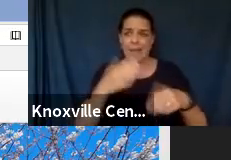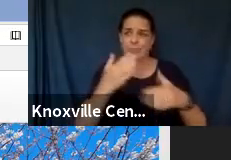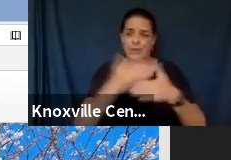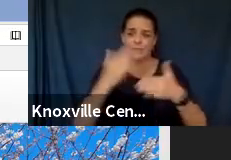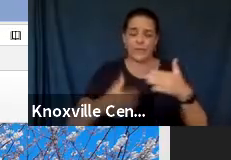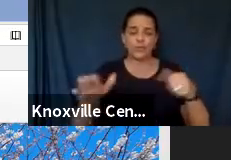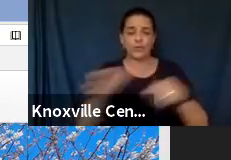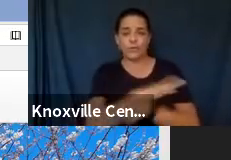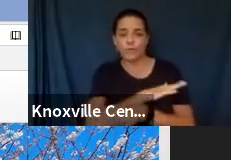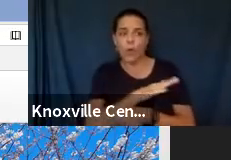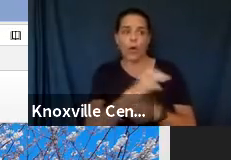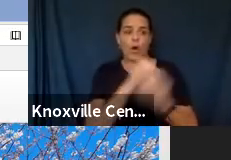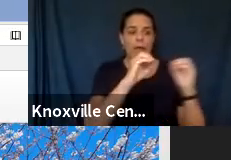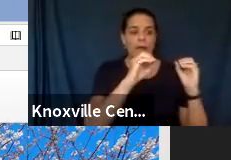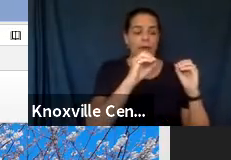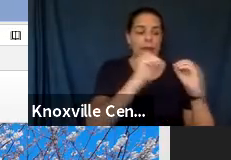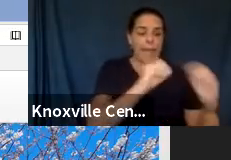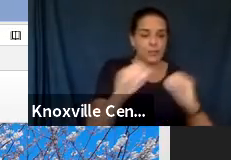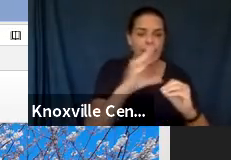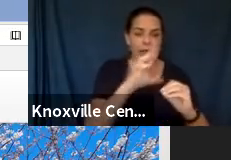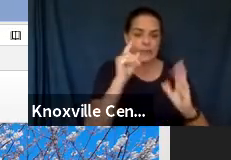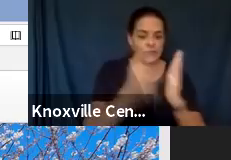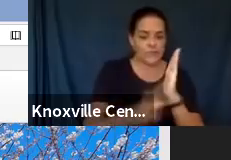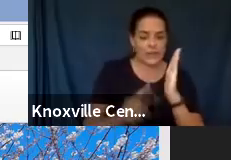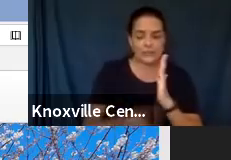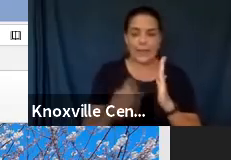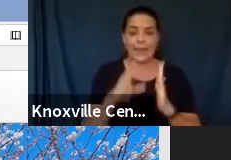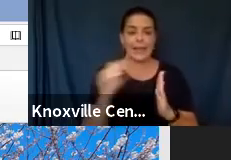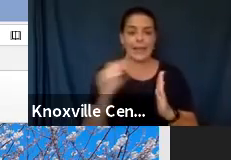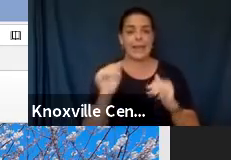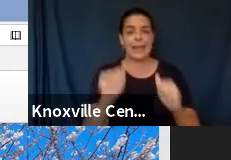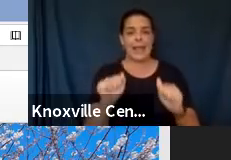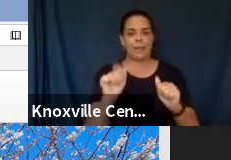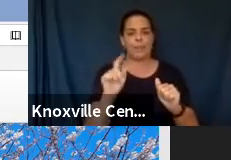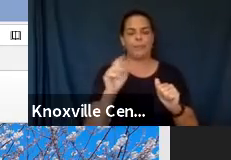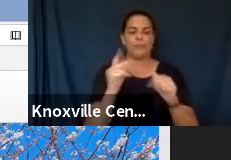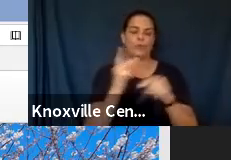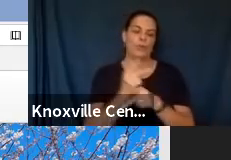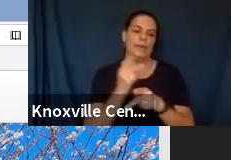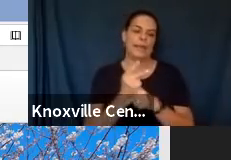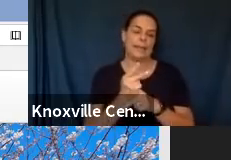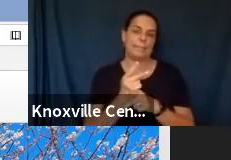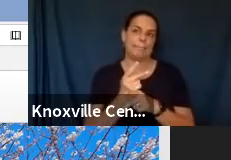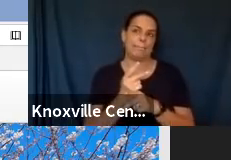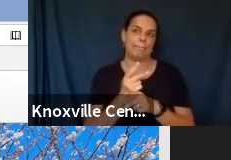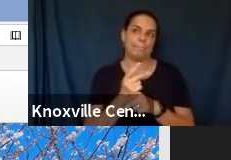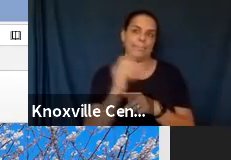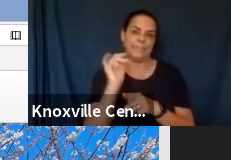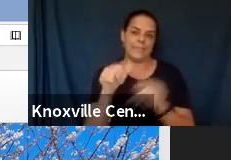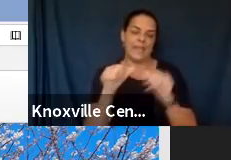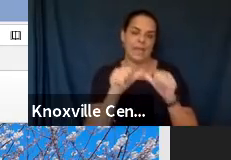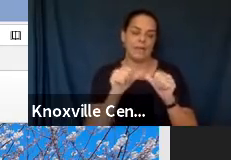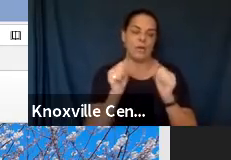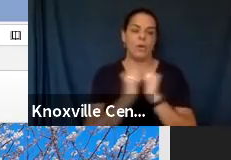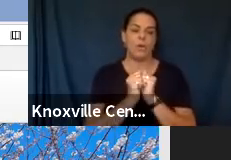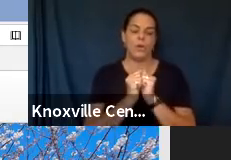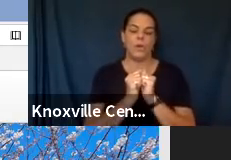the education, and have been able to maintain that